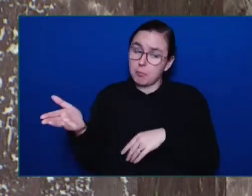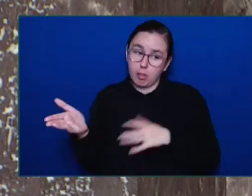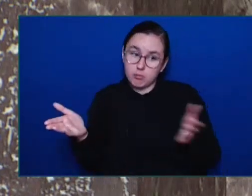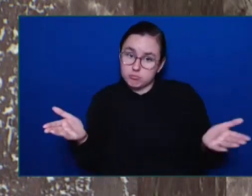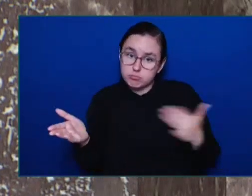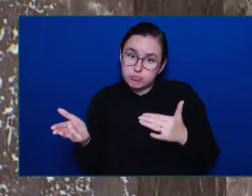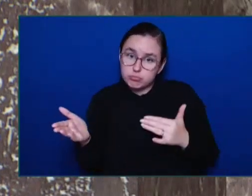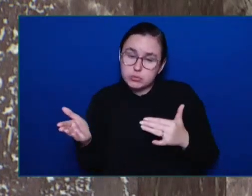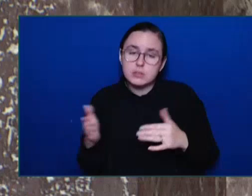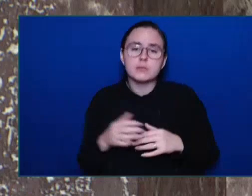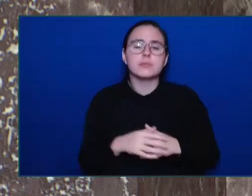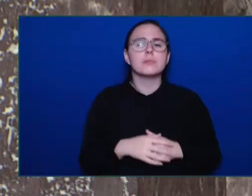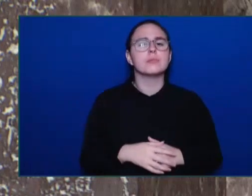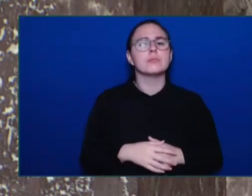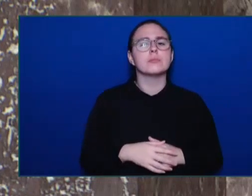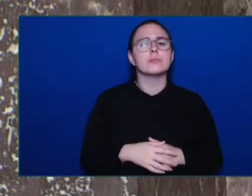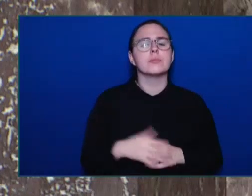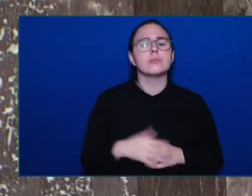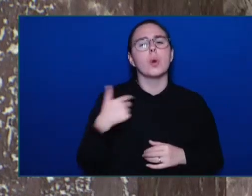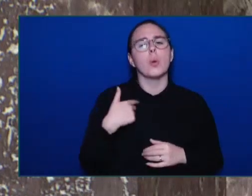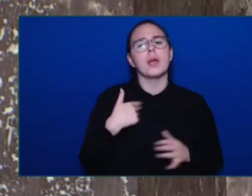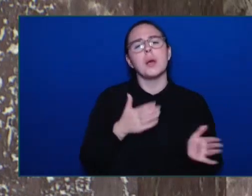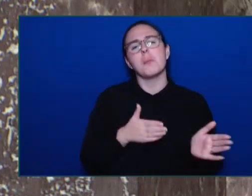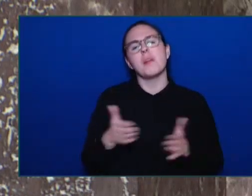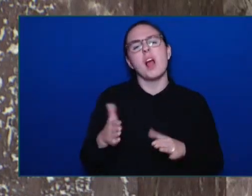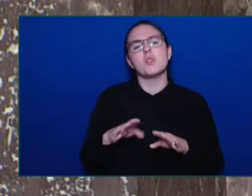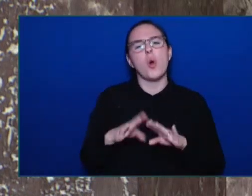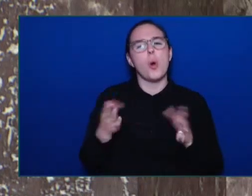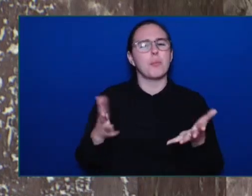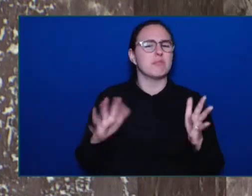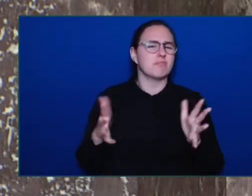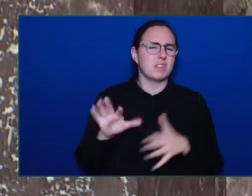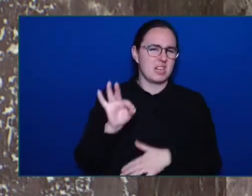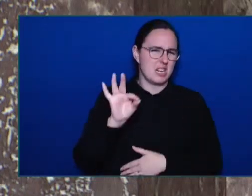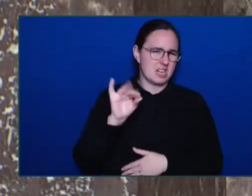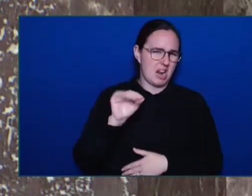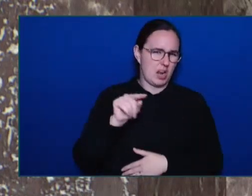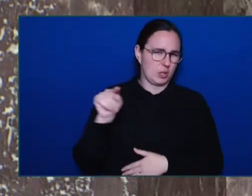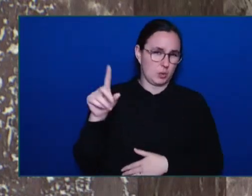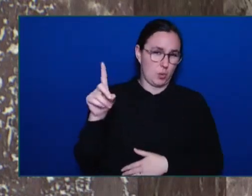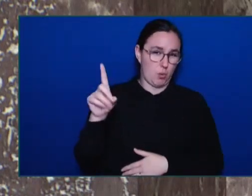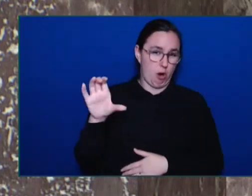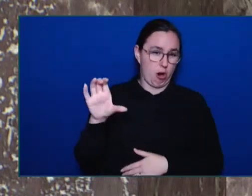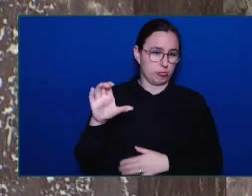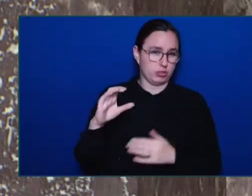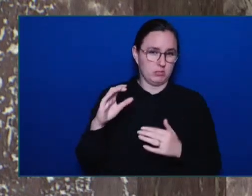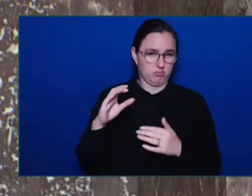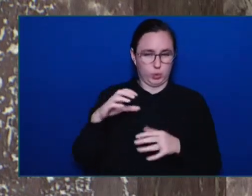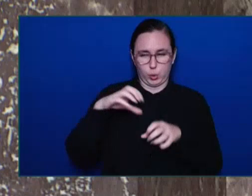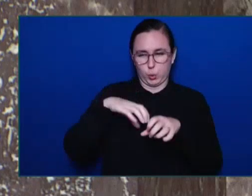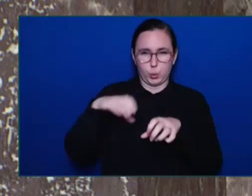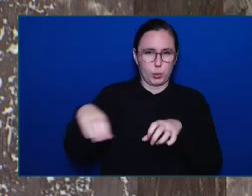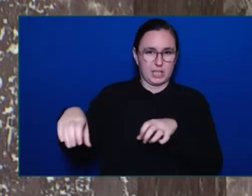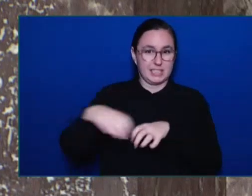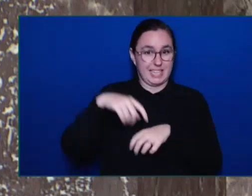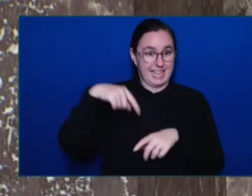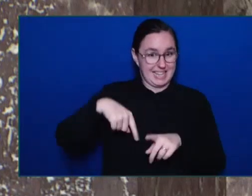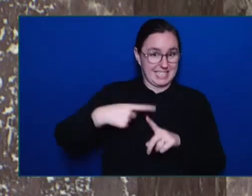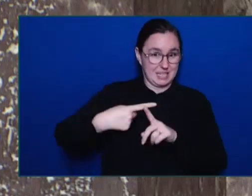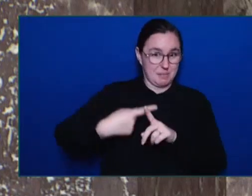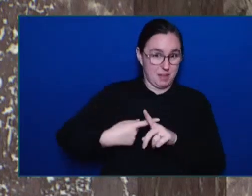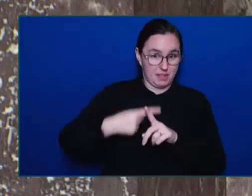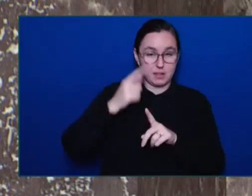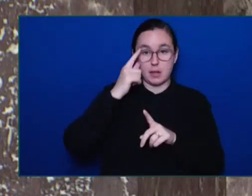opening this month. We got occupancy permit for that, and we'll be moving people from shelters into the new 98